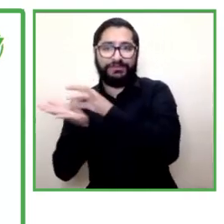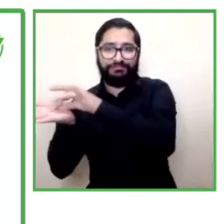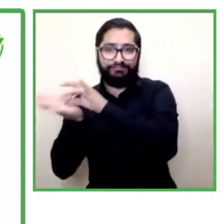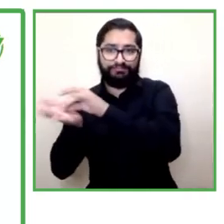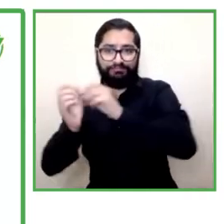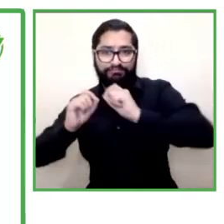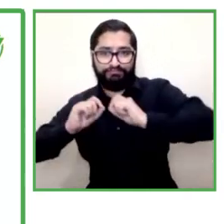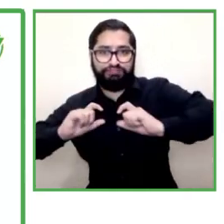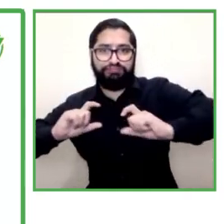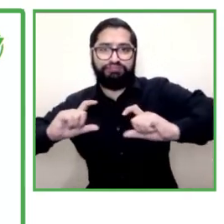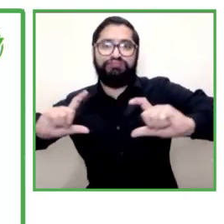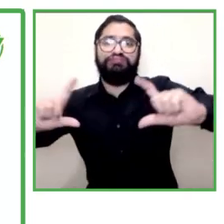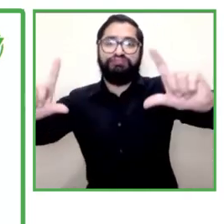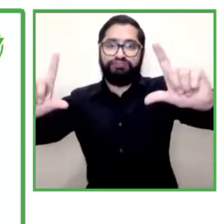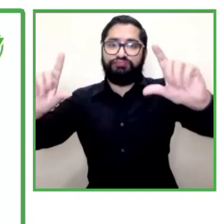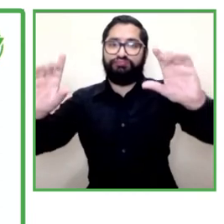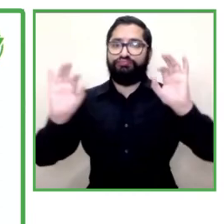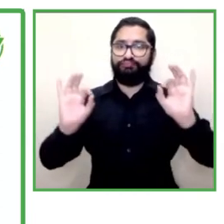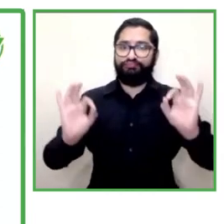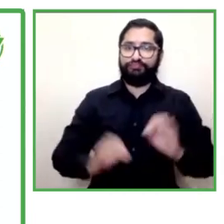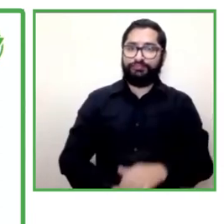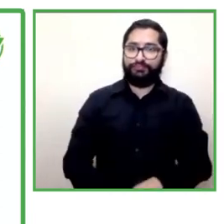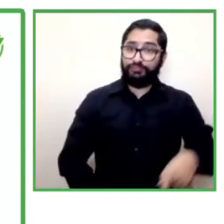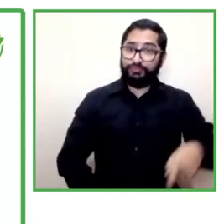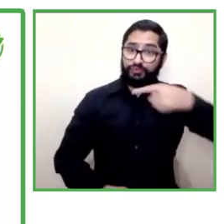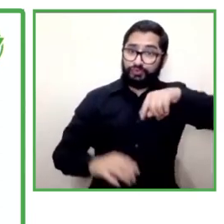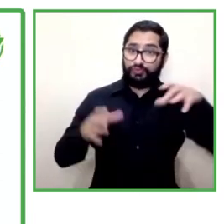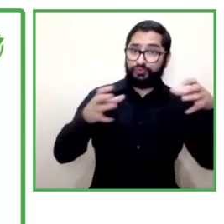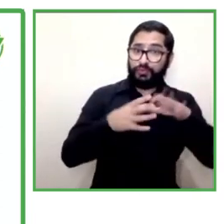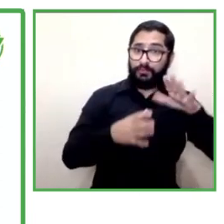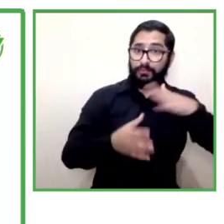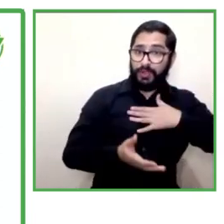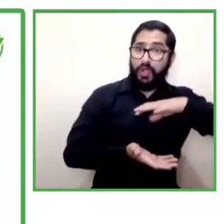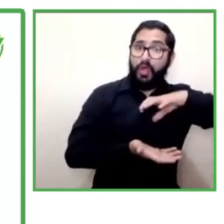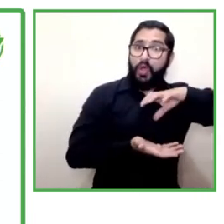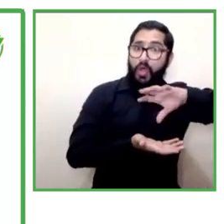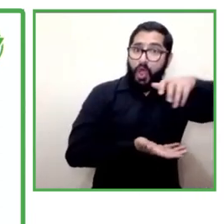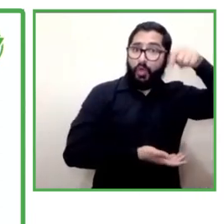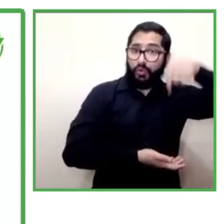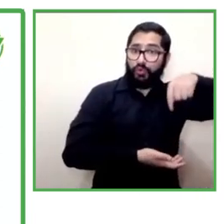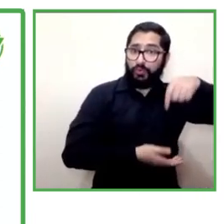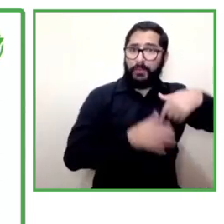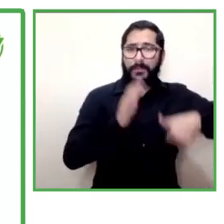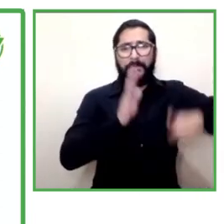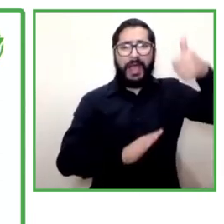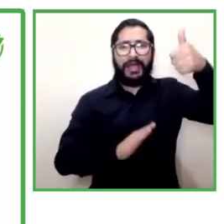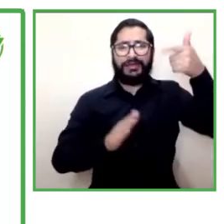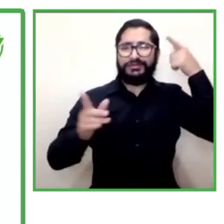year, even despite the negative effects of the pandemic, we managed to reach